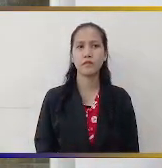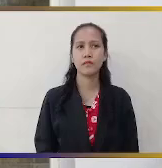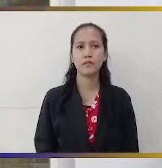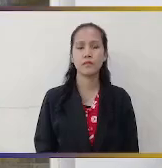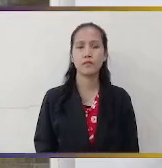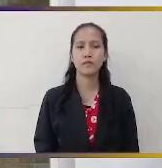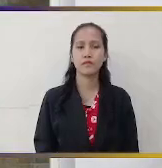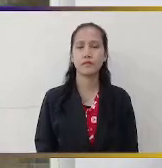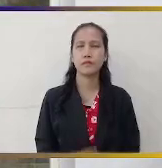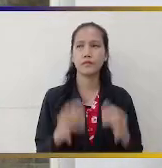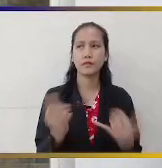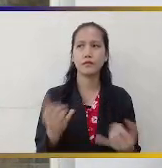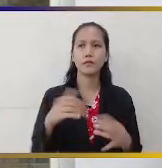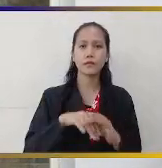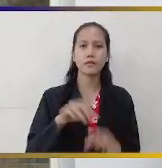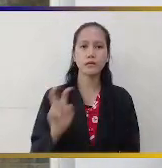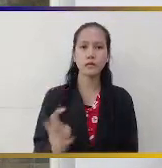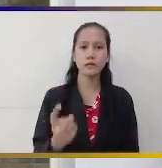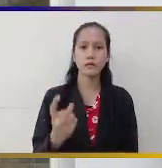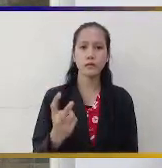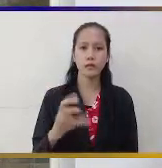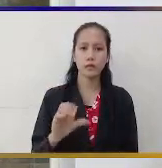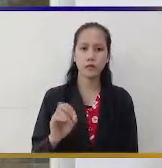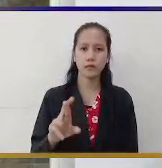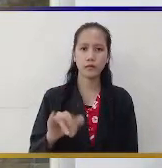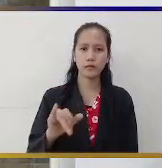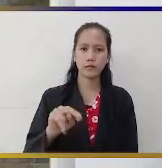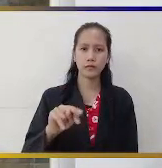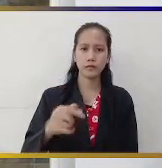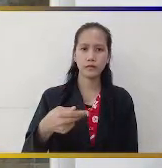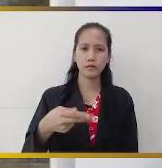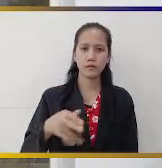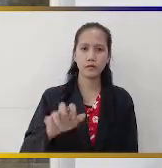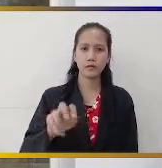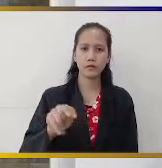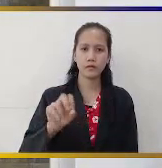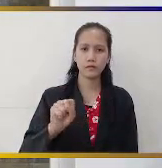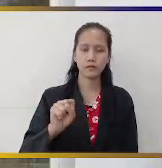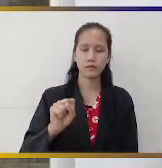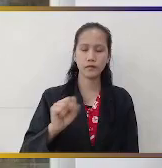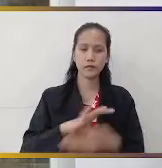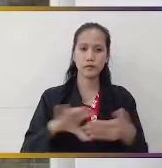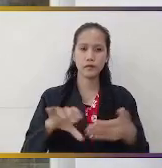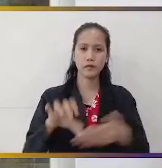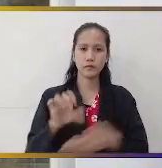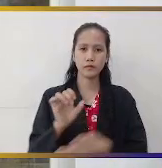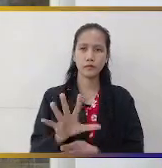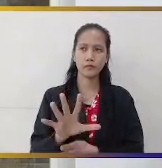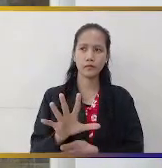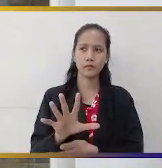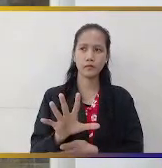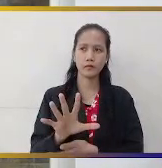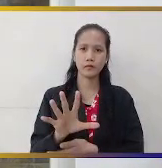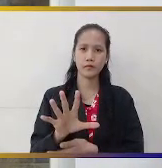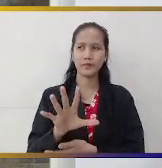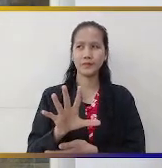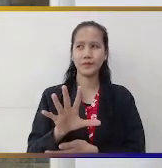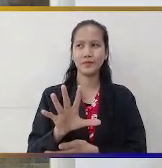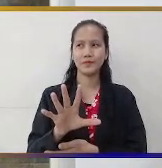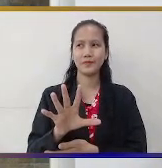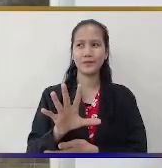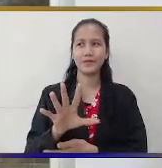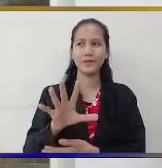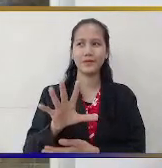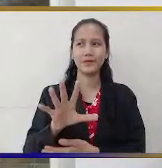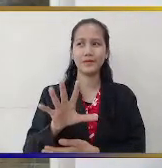chapter 5. Just back a couple chapters. Come on. Turn over there real quick. Don't get bored. If you get a nosebleed from my English,